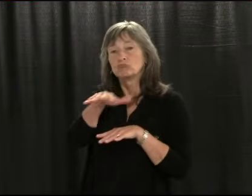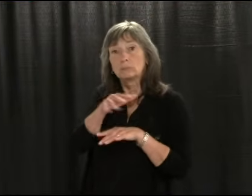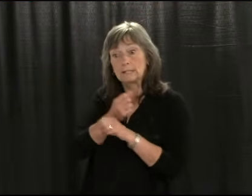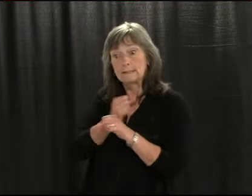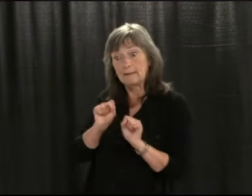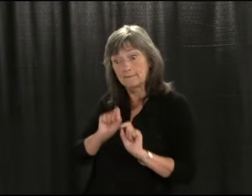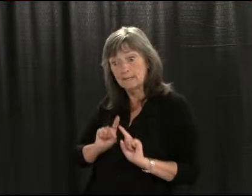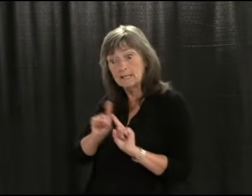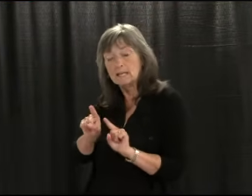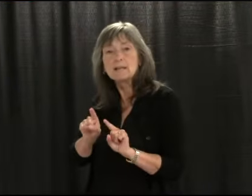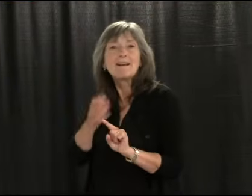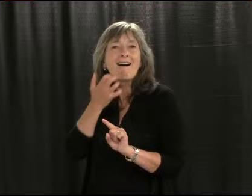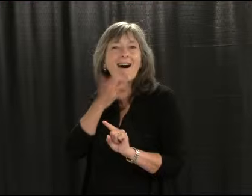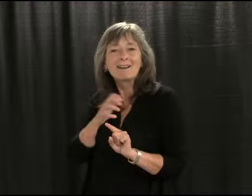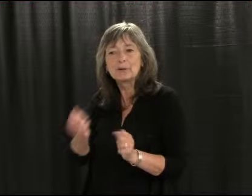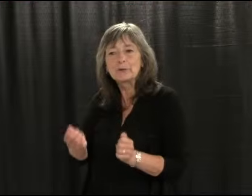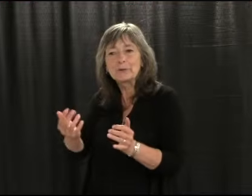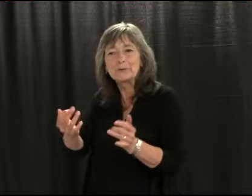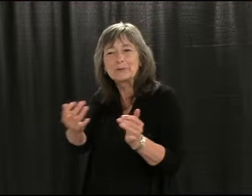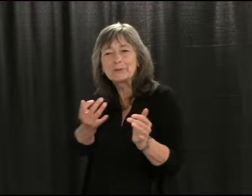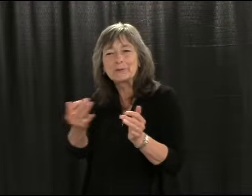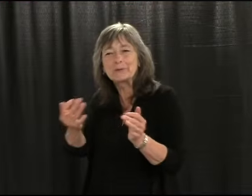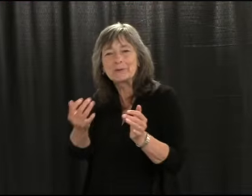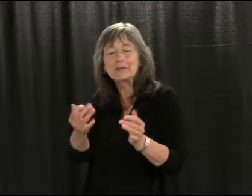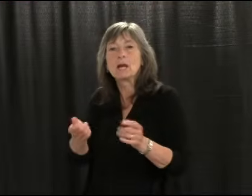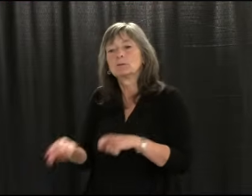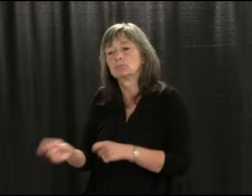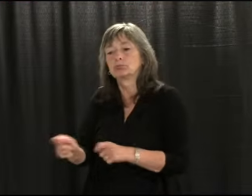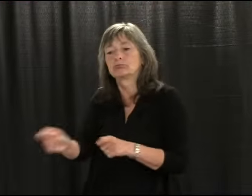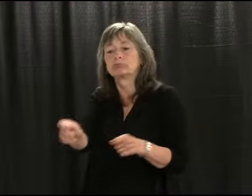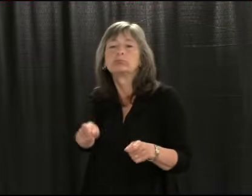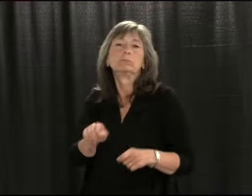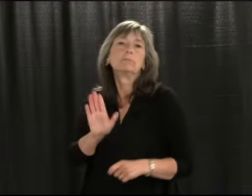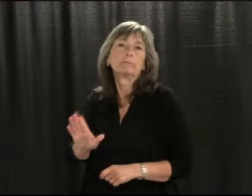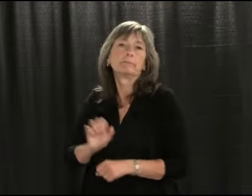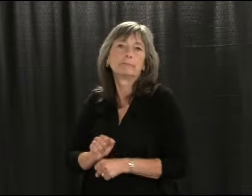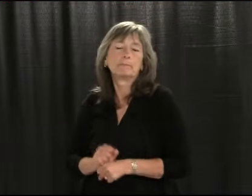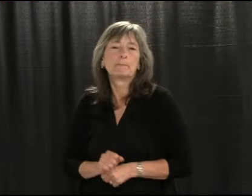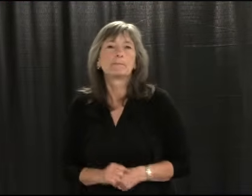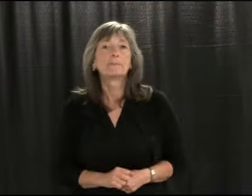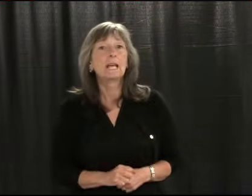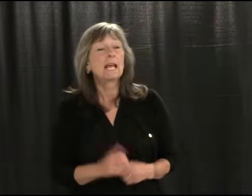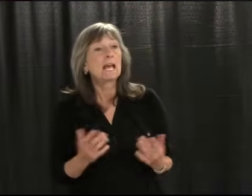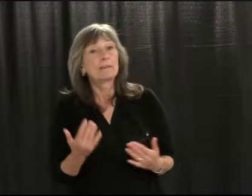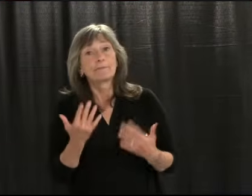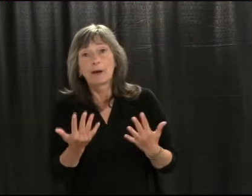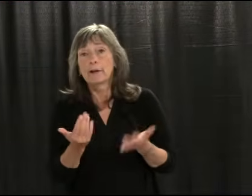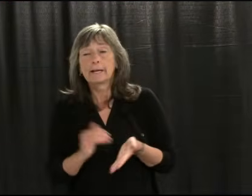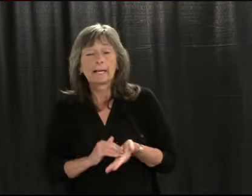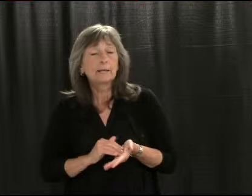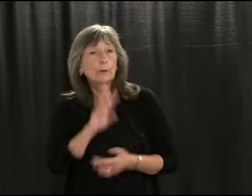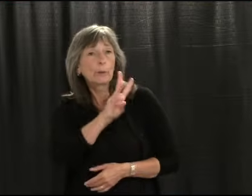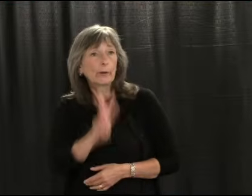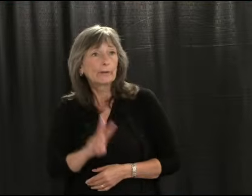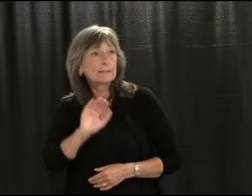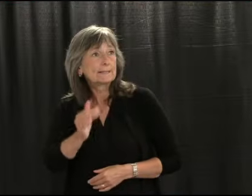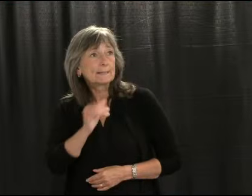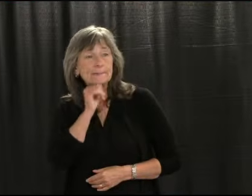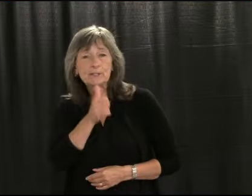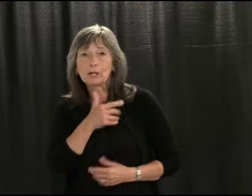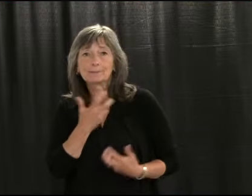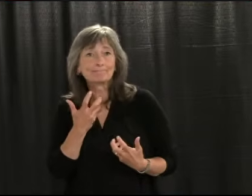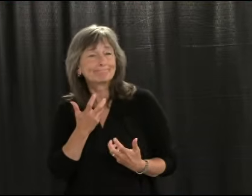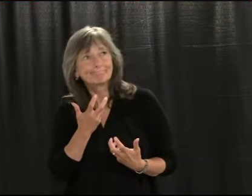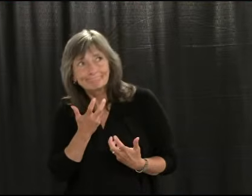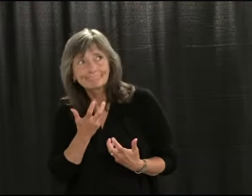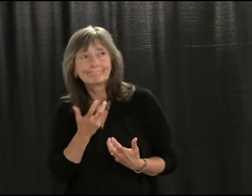so. As for the details on the fires, again, Mother Nature continues not to cooperate with us, and crews